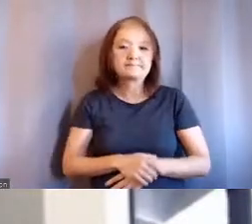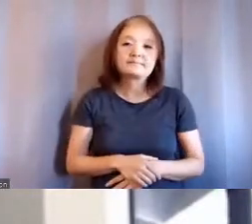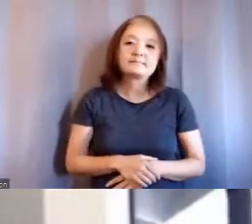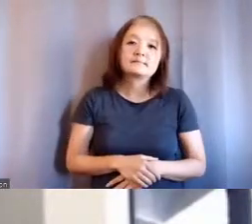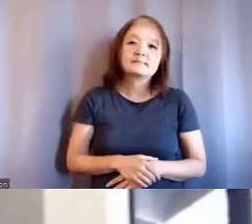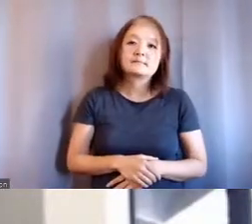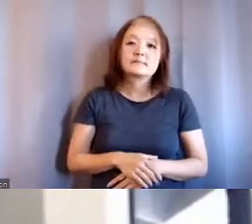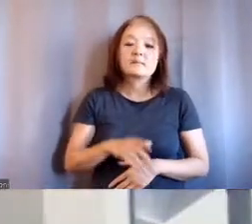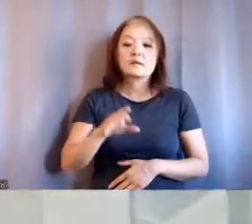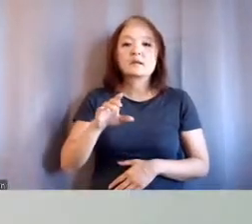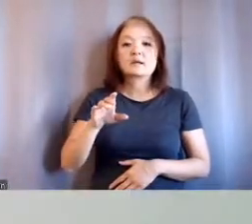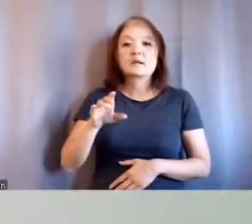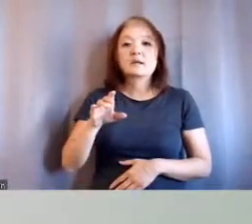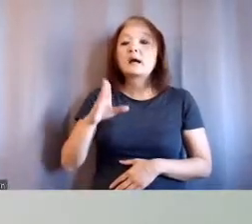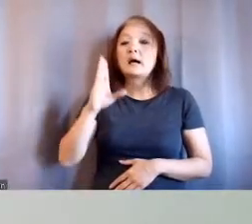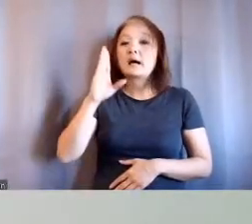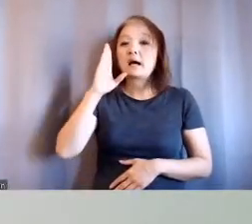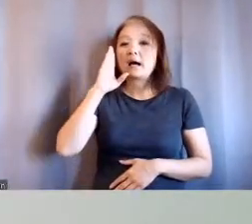will note,